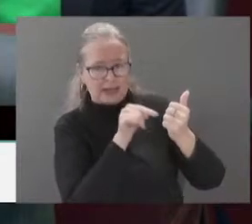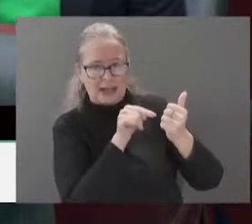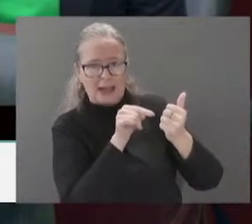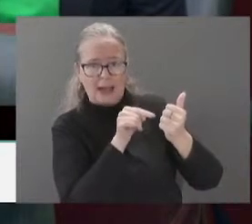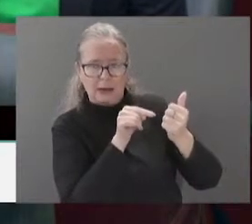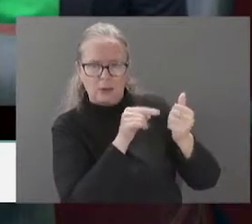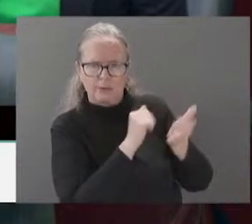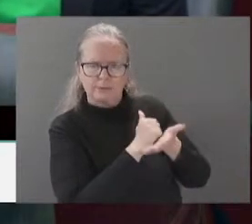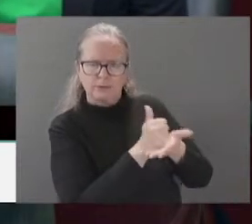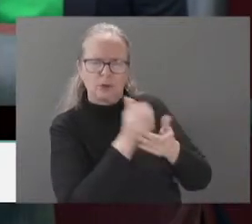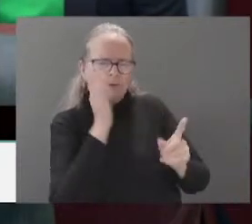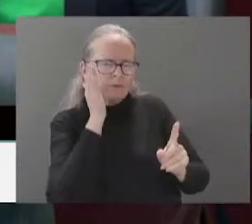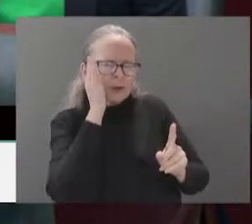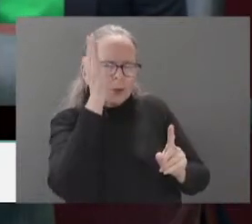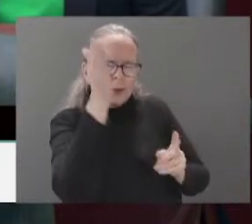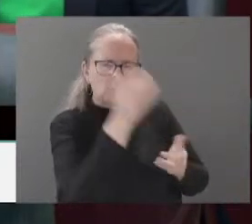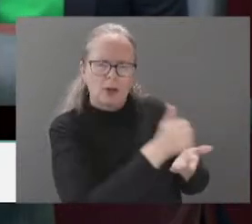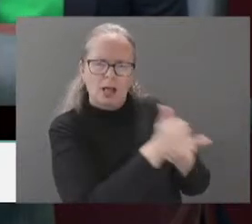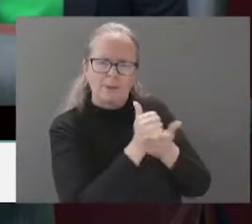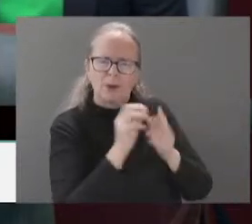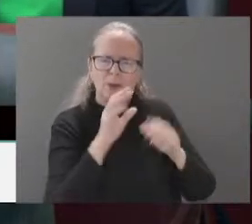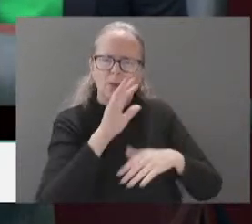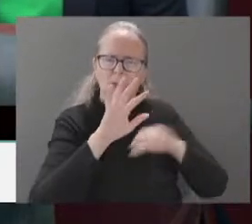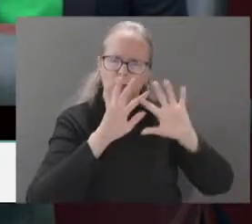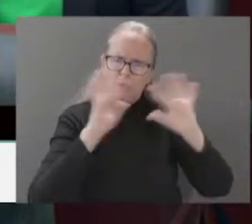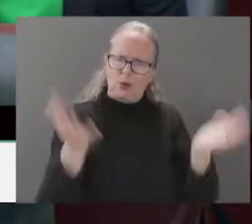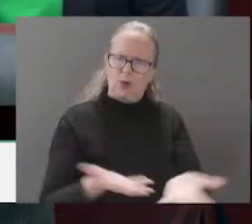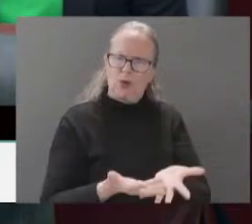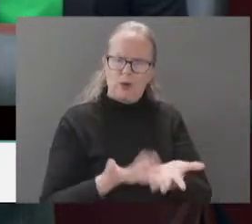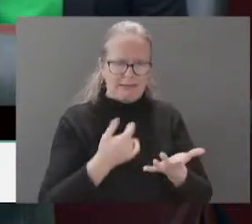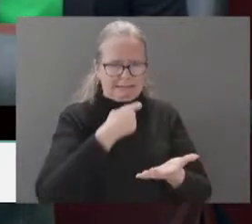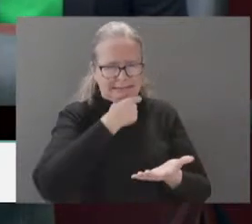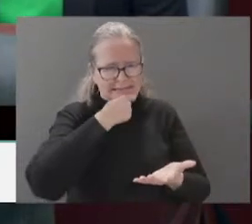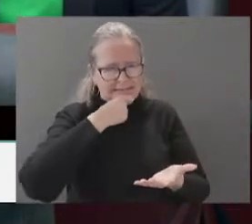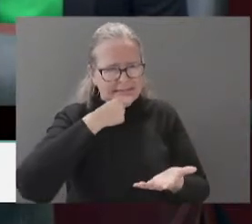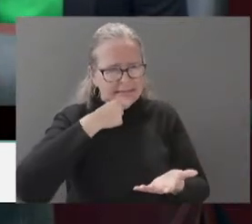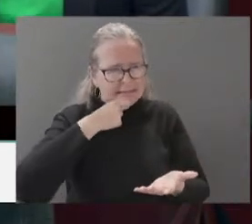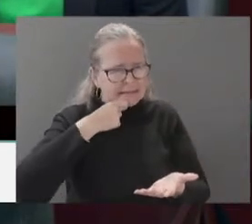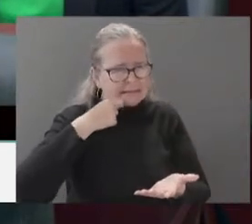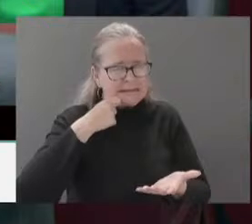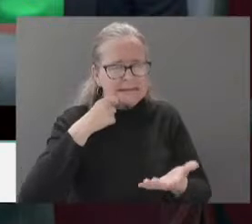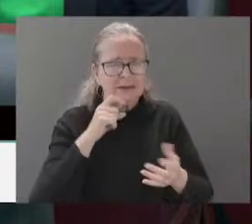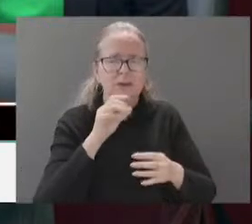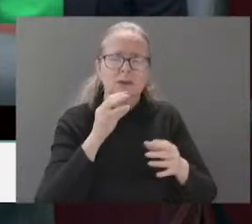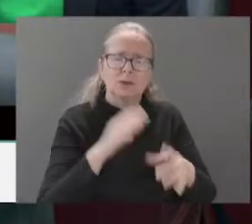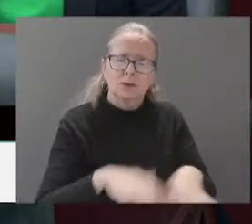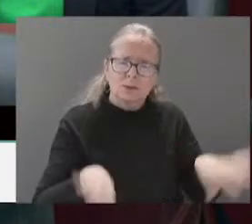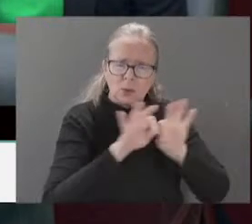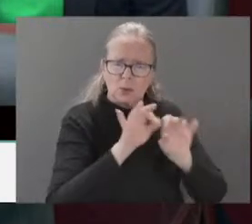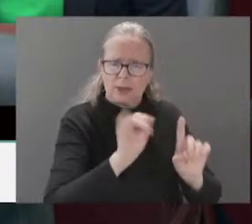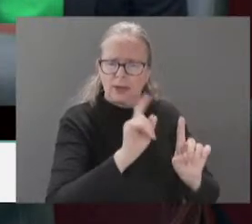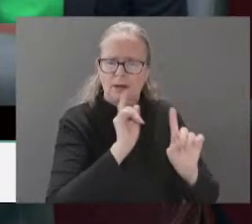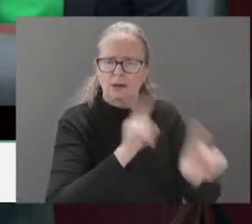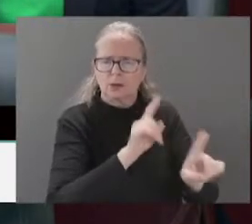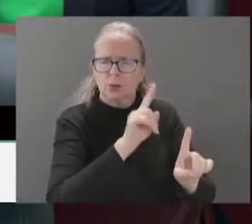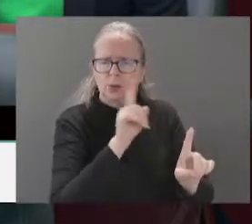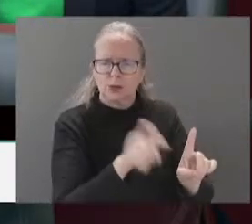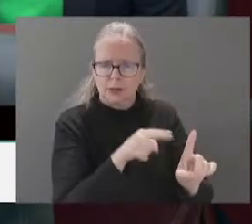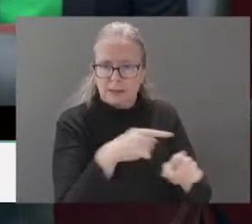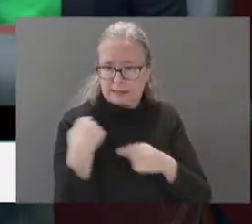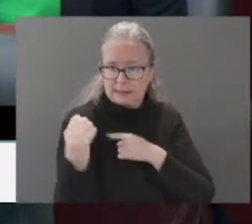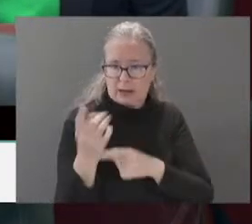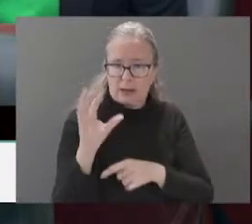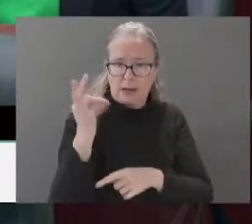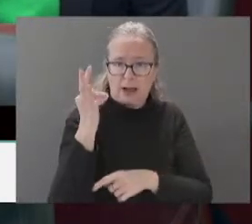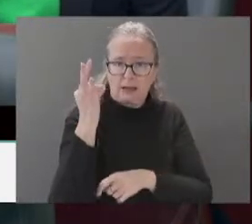drought conditions there is no better time than the present to highlight the work we have been doing to prepare over the last 9 years we've invested $75 million into